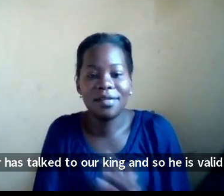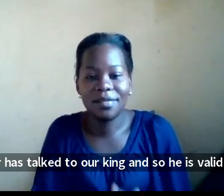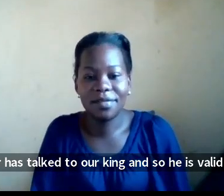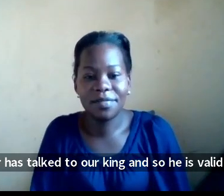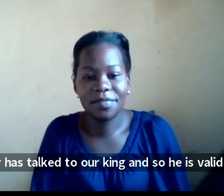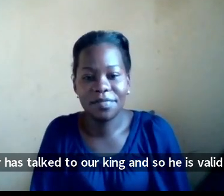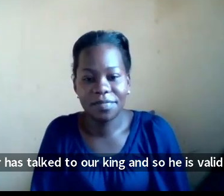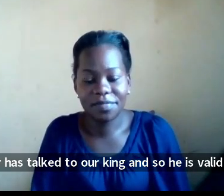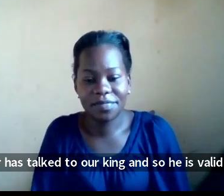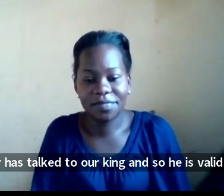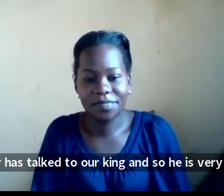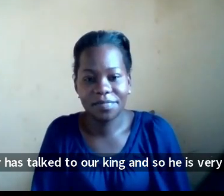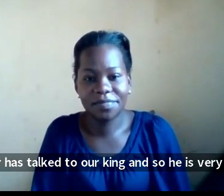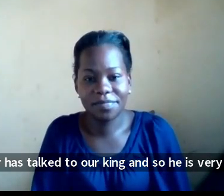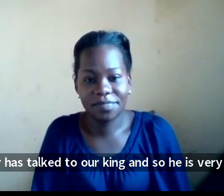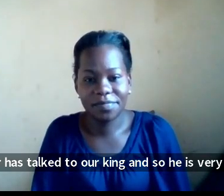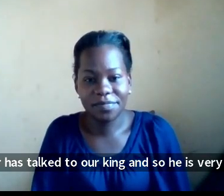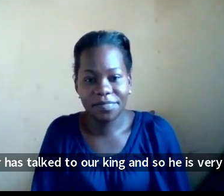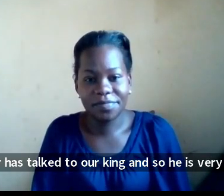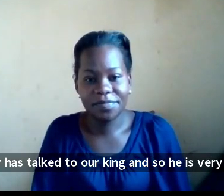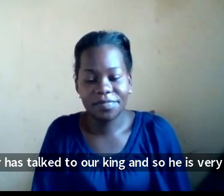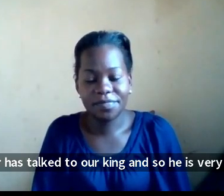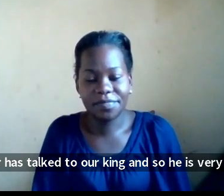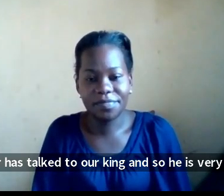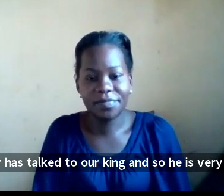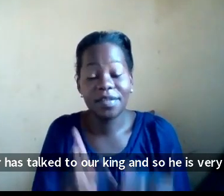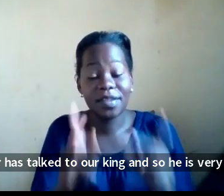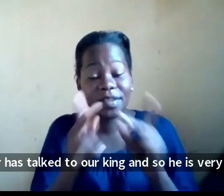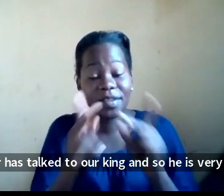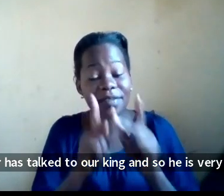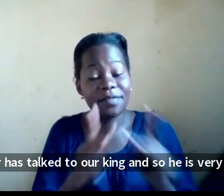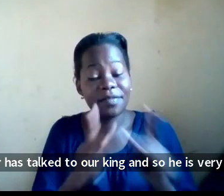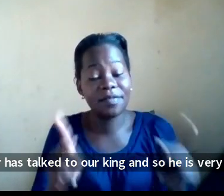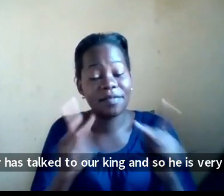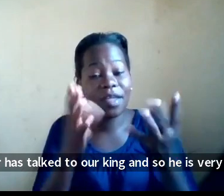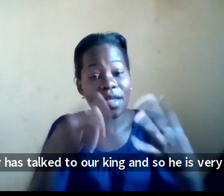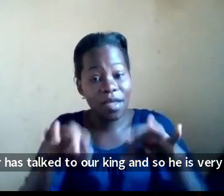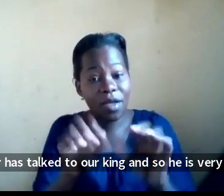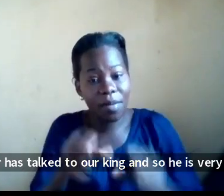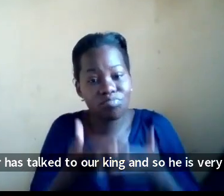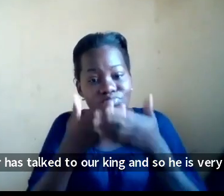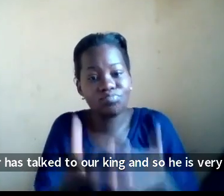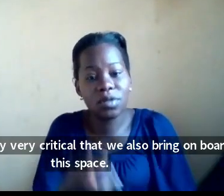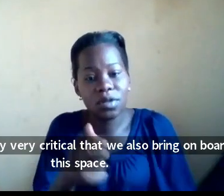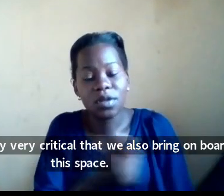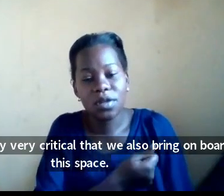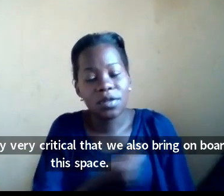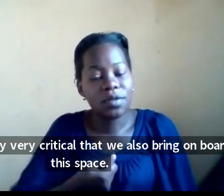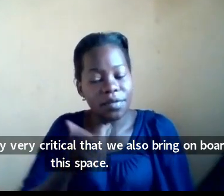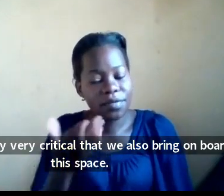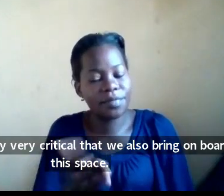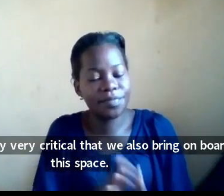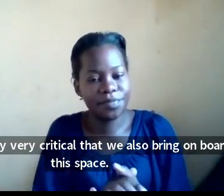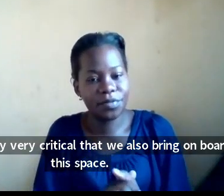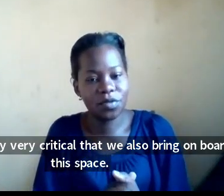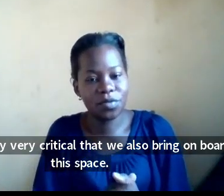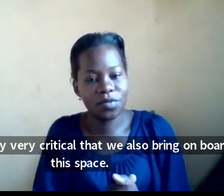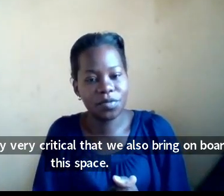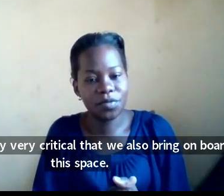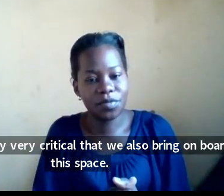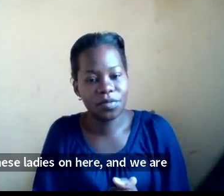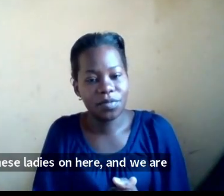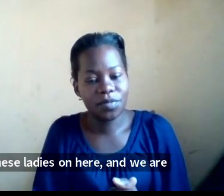Yes, so yes. It's very, very, very critical that we also bring on board this space, these ladies on here. And